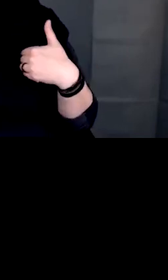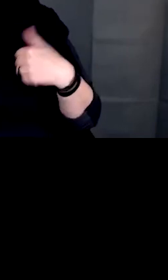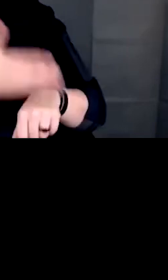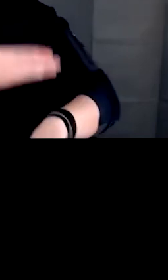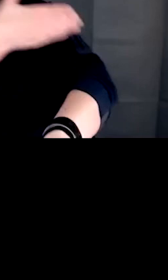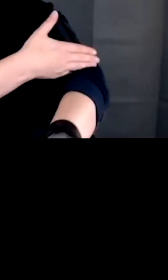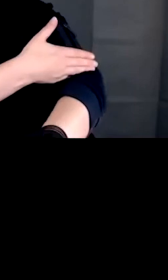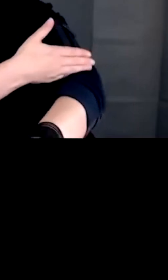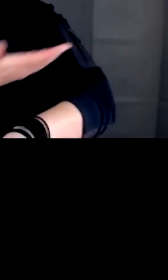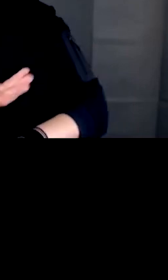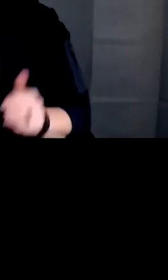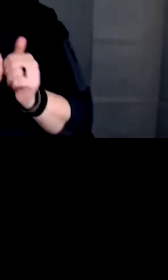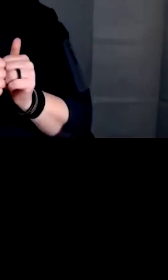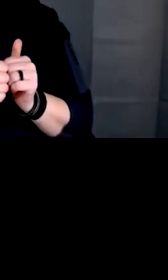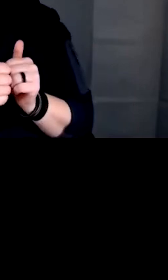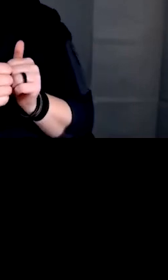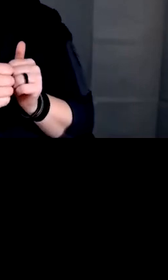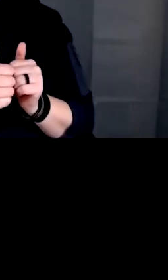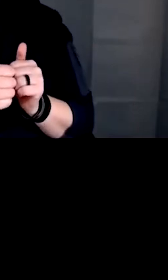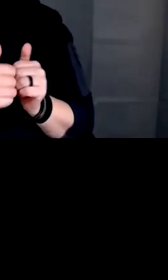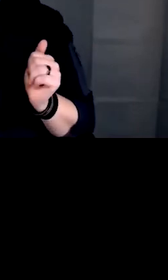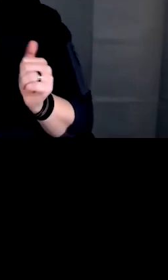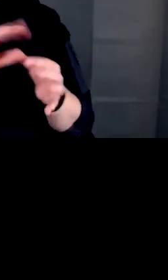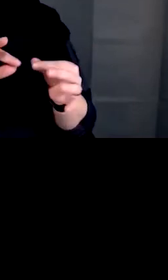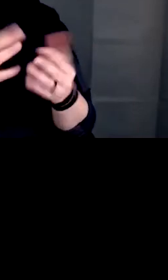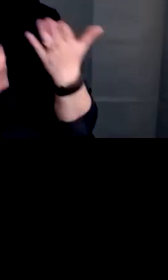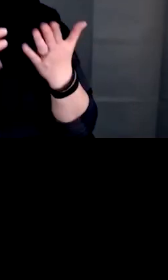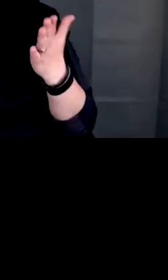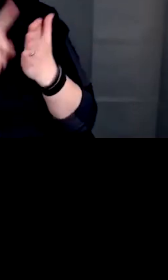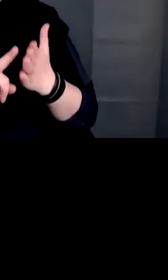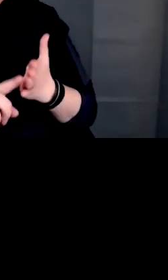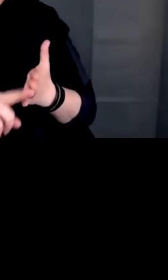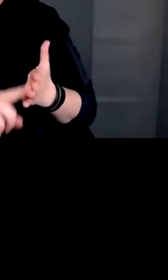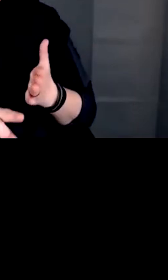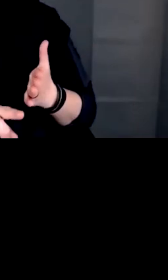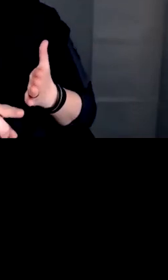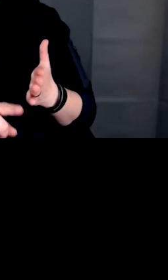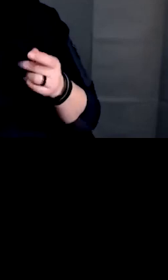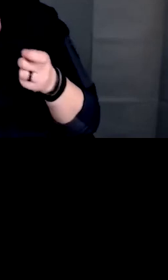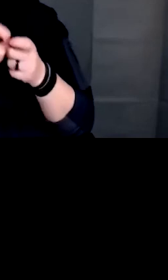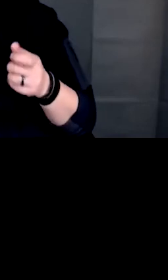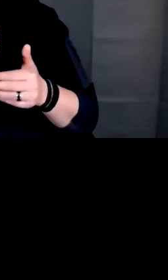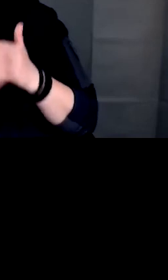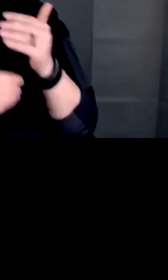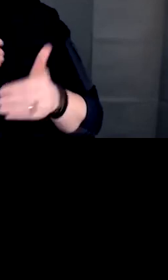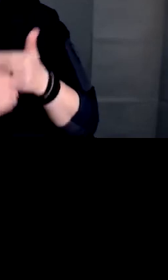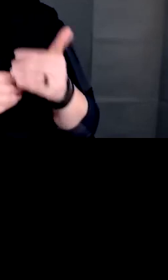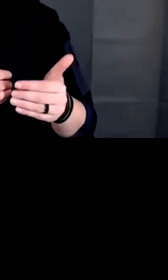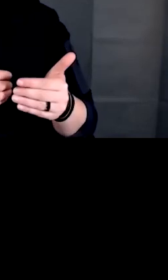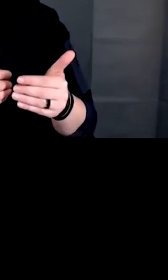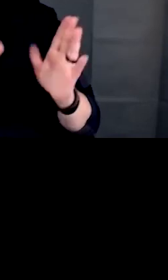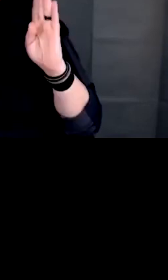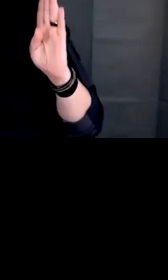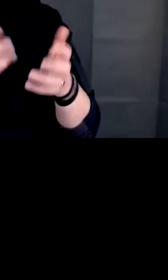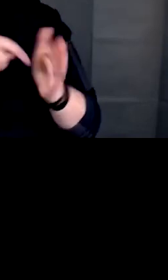I think the way to do that would be to, like you implied, to study a given process with a lot of